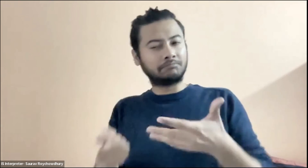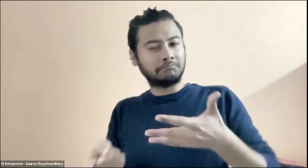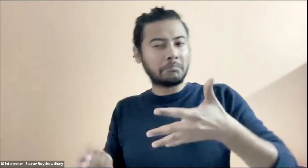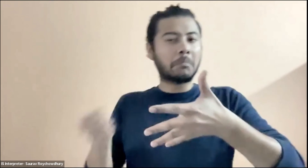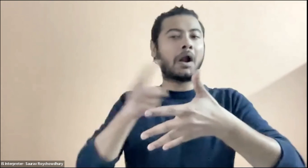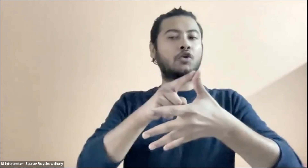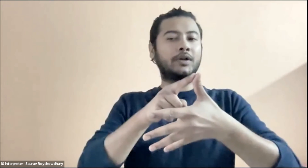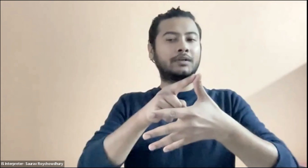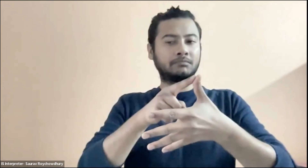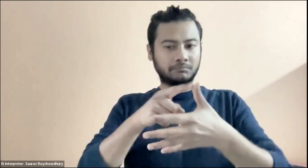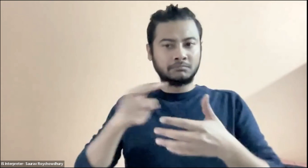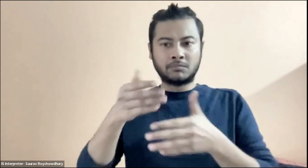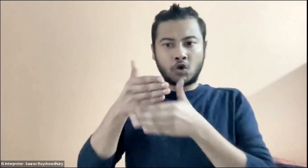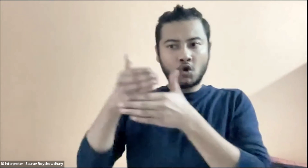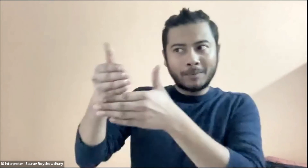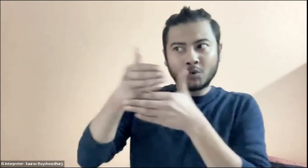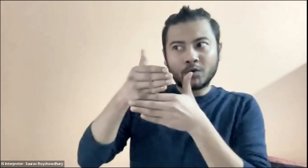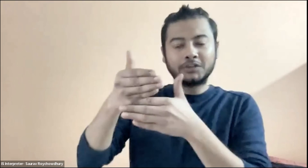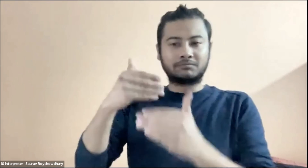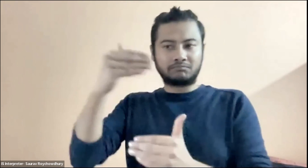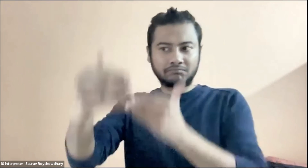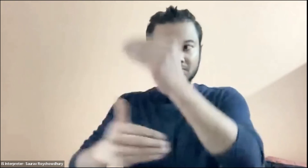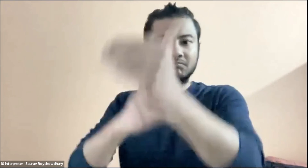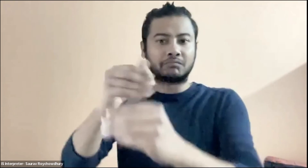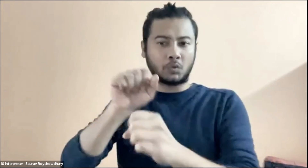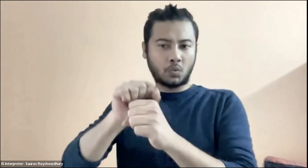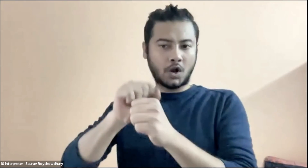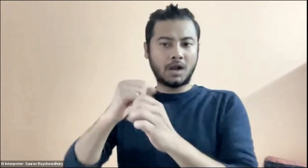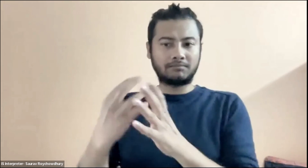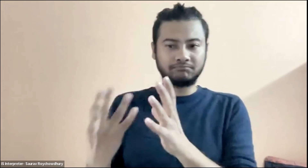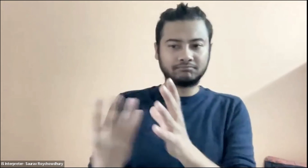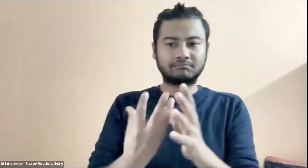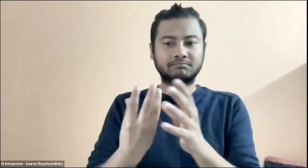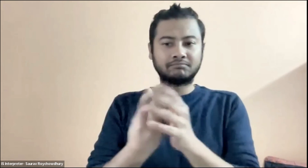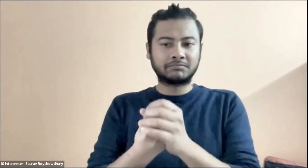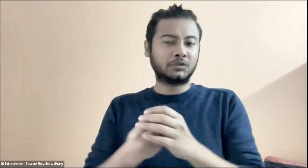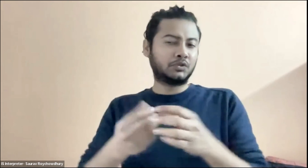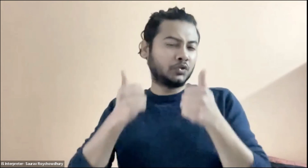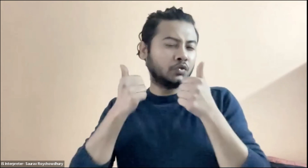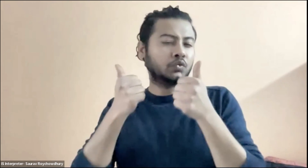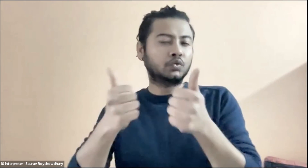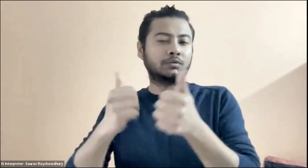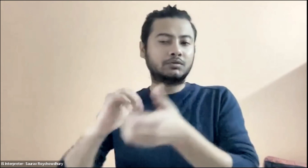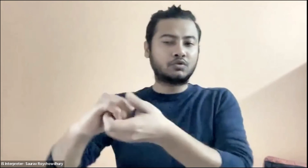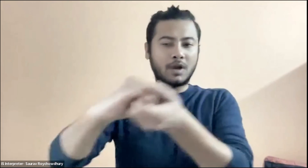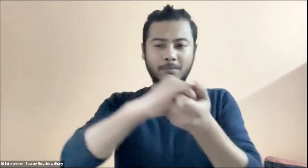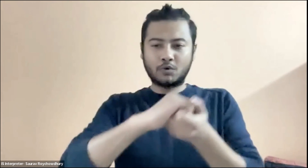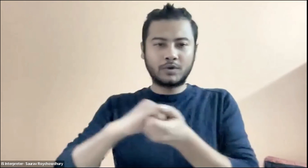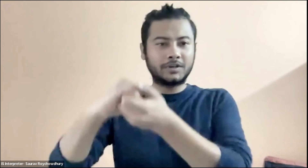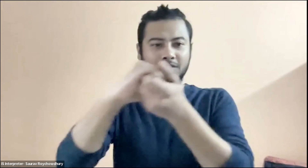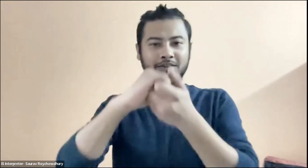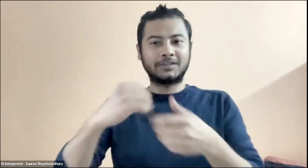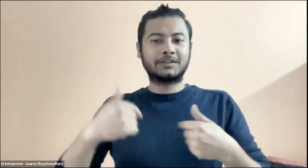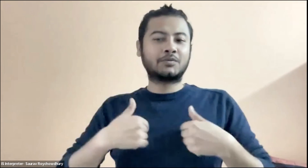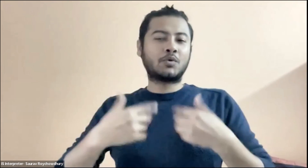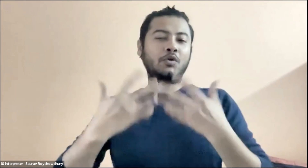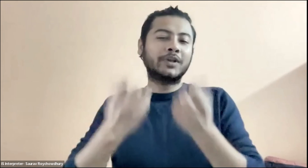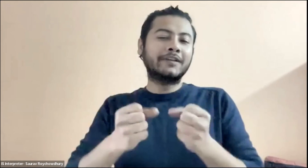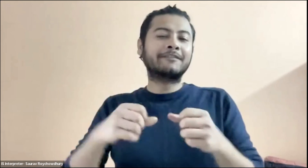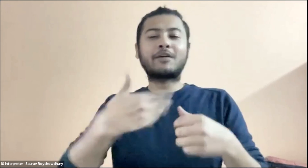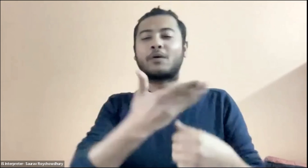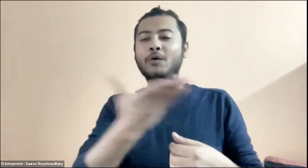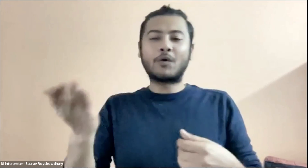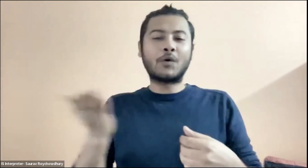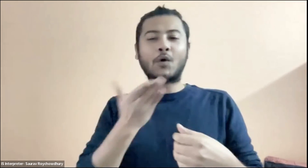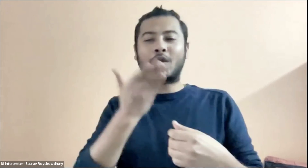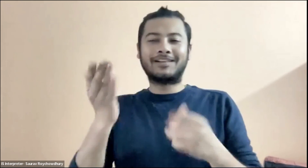forward. So I very much appreciate the conversation, and I'd just like to give you all a virtual applause. And I